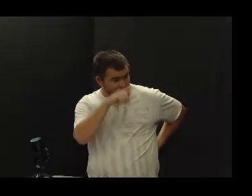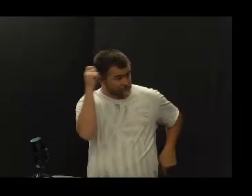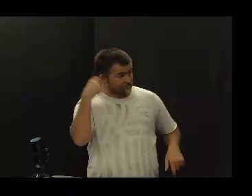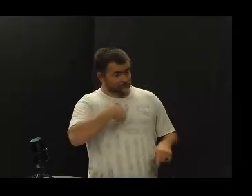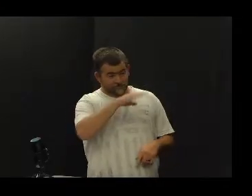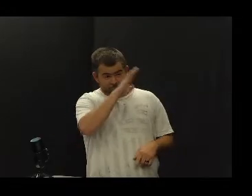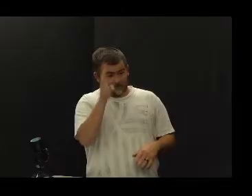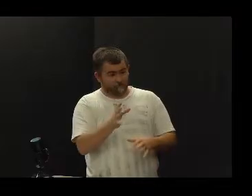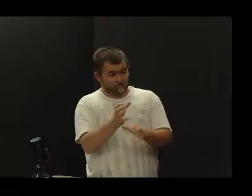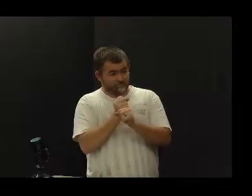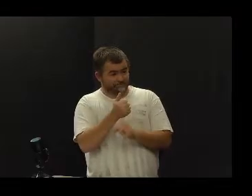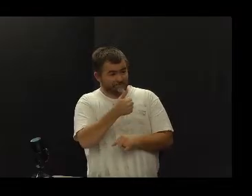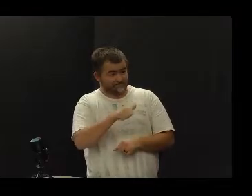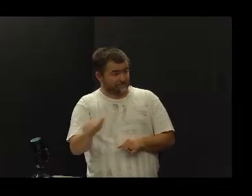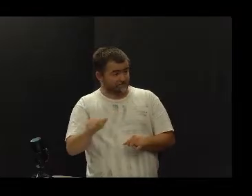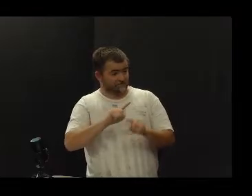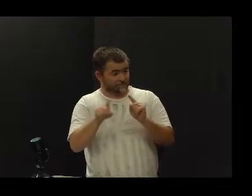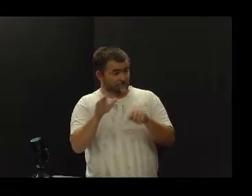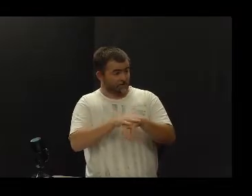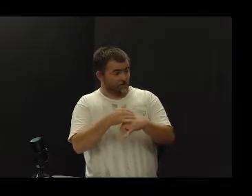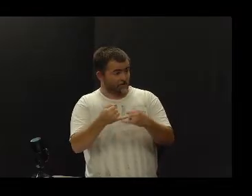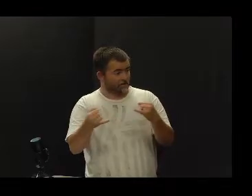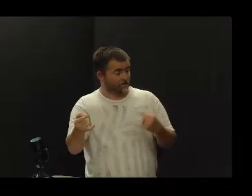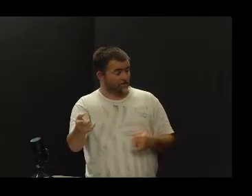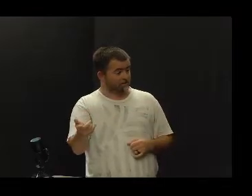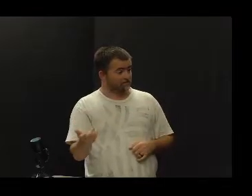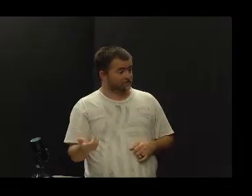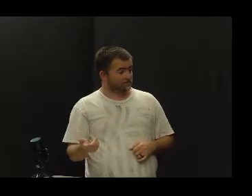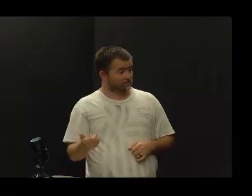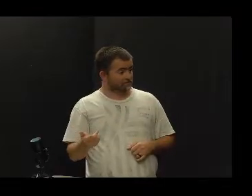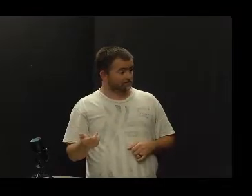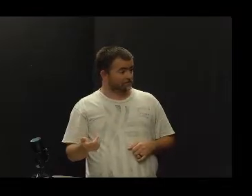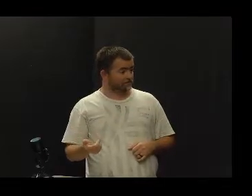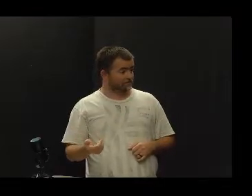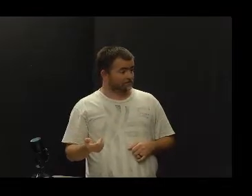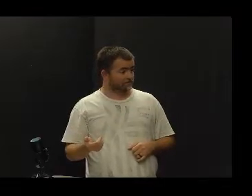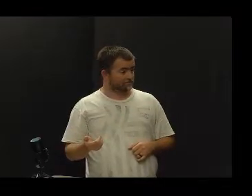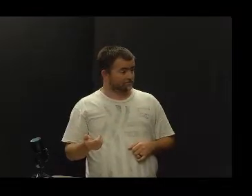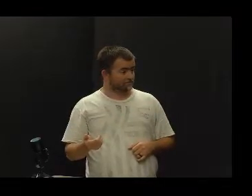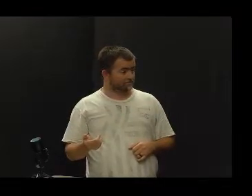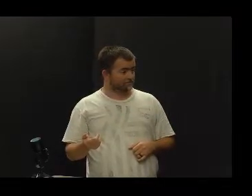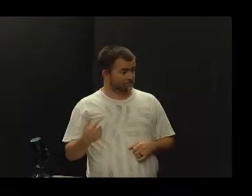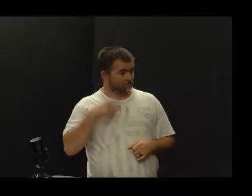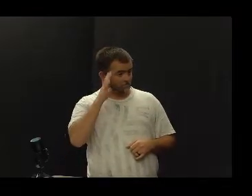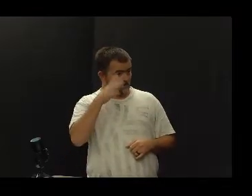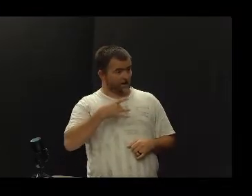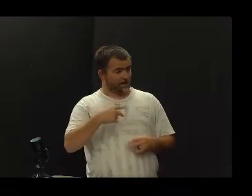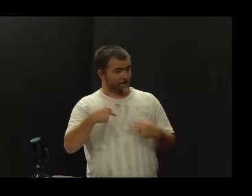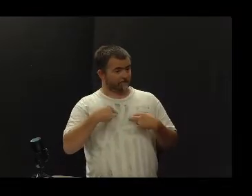that information get sent out to all of the parents at KSD?